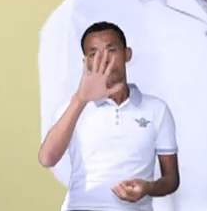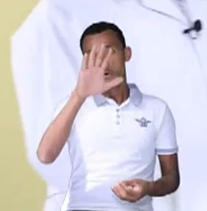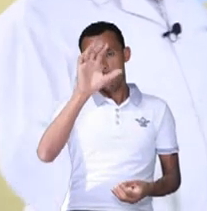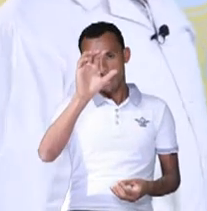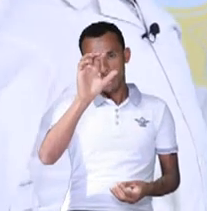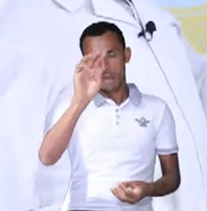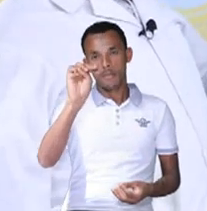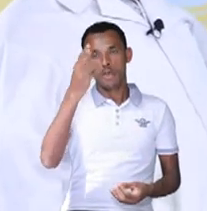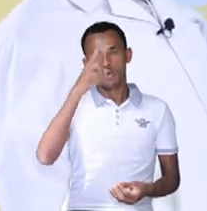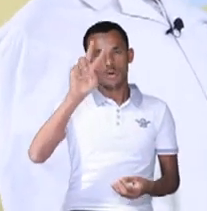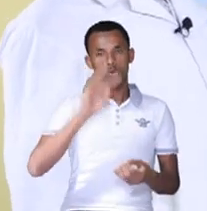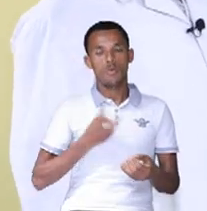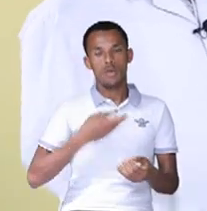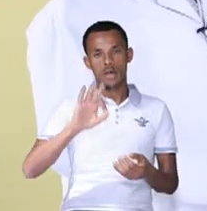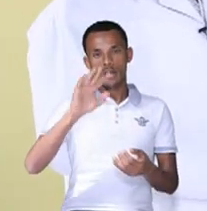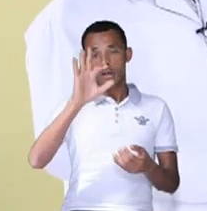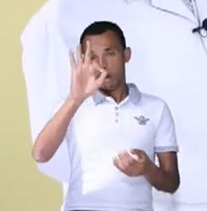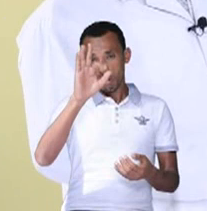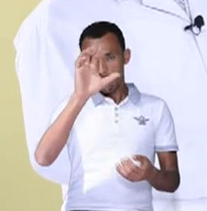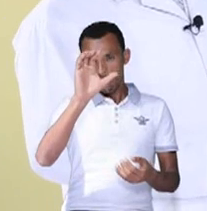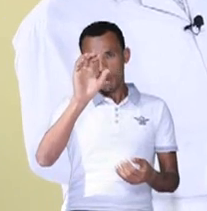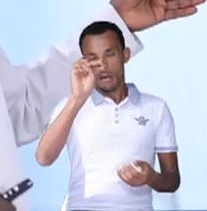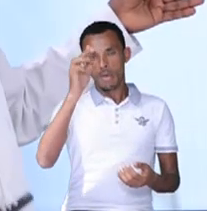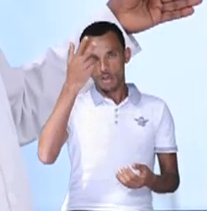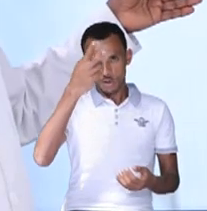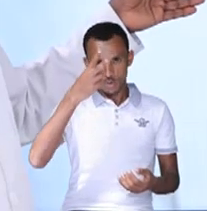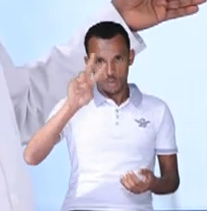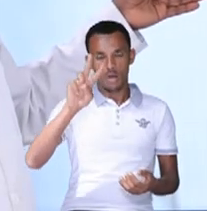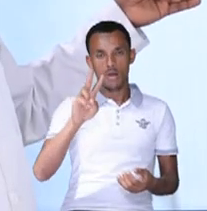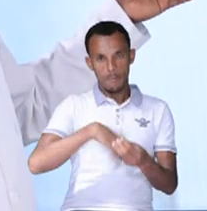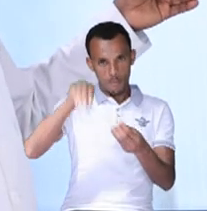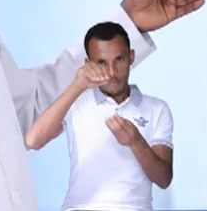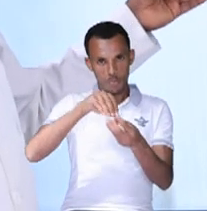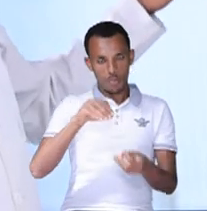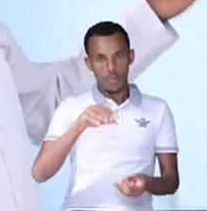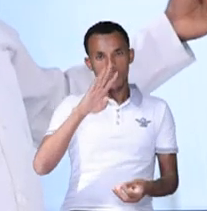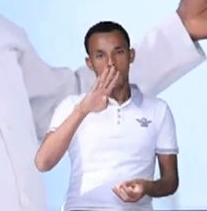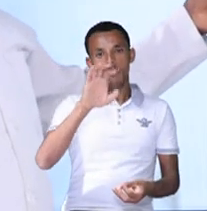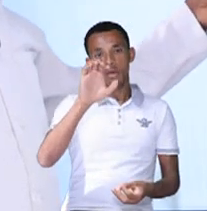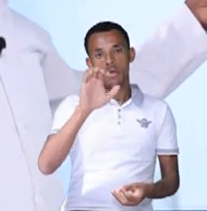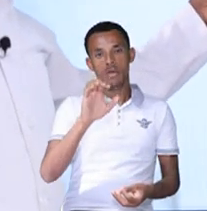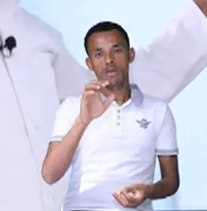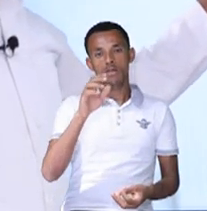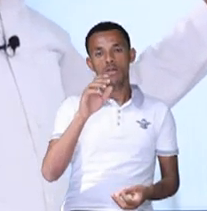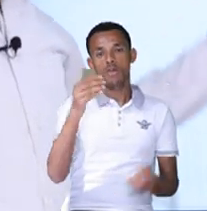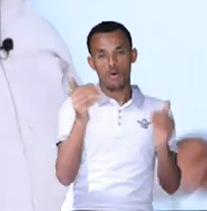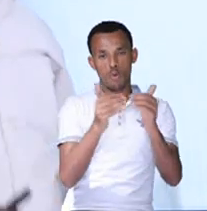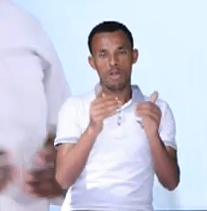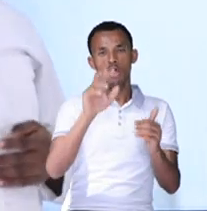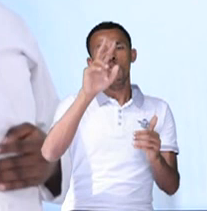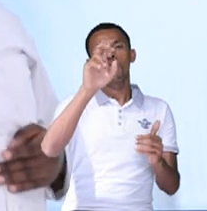centimeter square. We get this one is 9 centimeter square plus BE square is equal